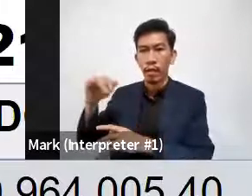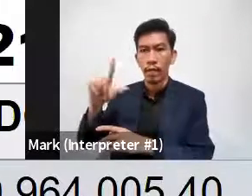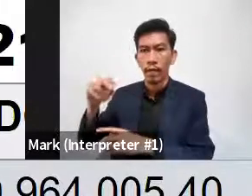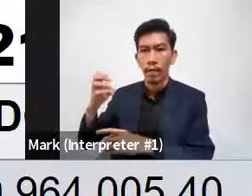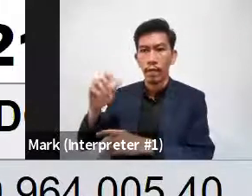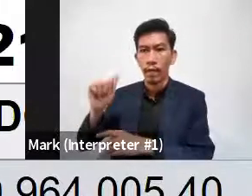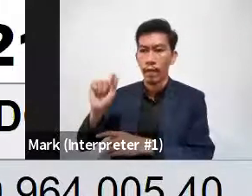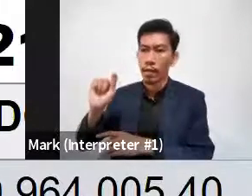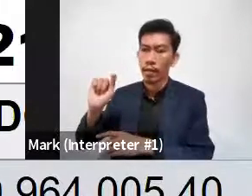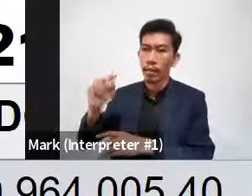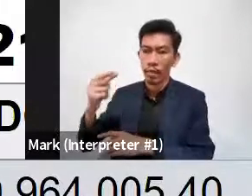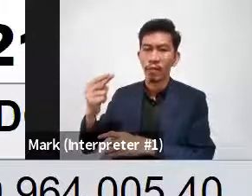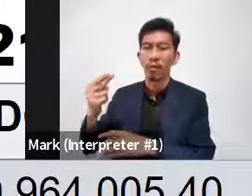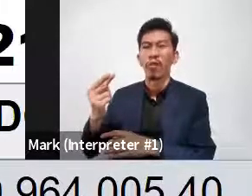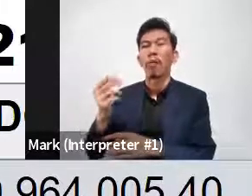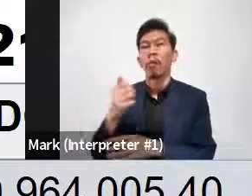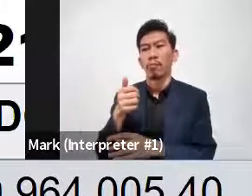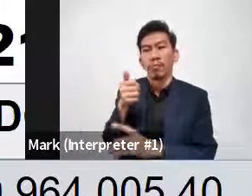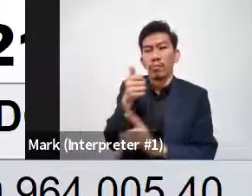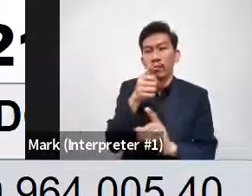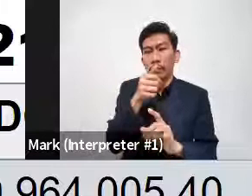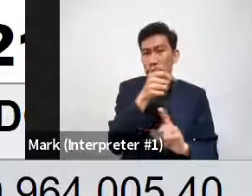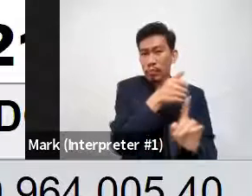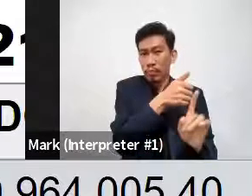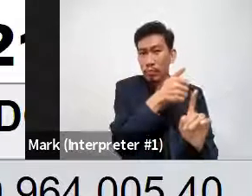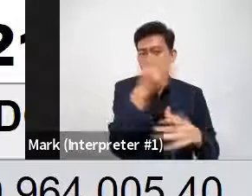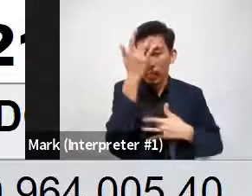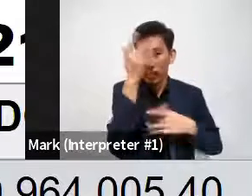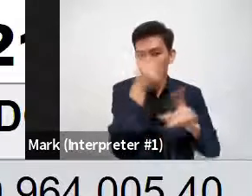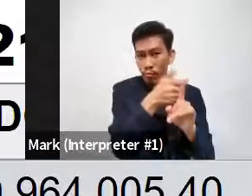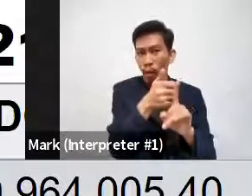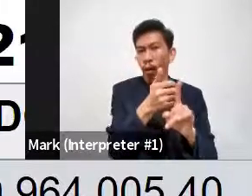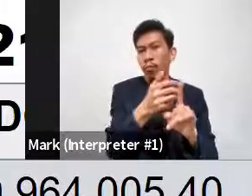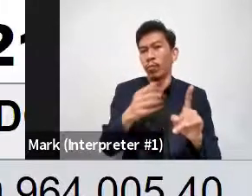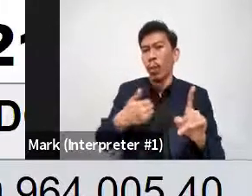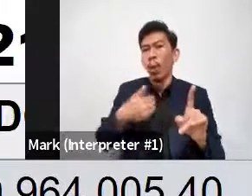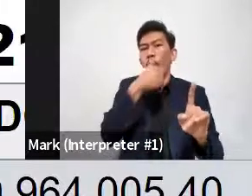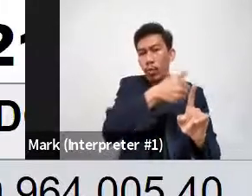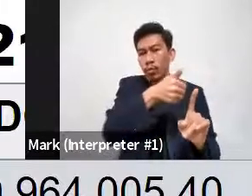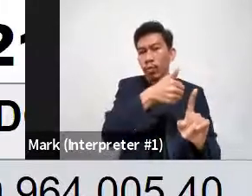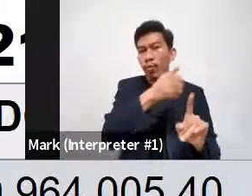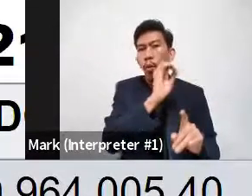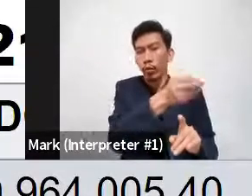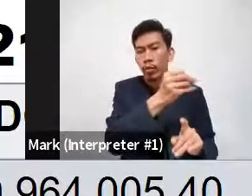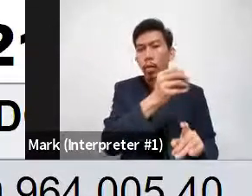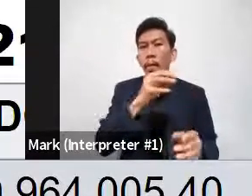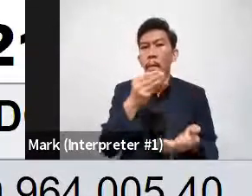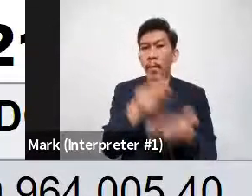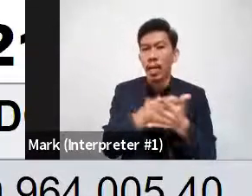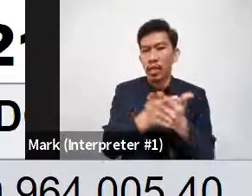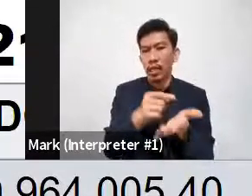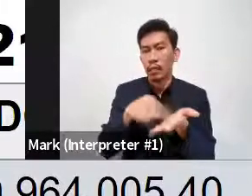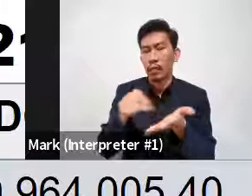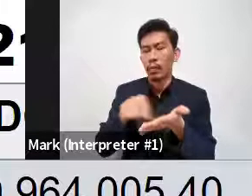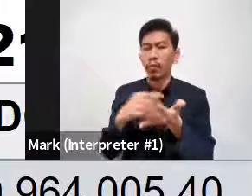pocket. So we are here to help them minimize their expenses, especially this